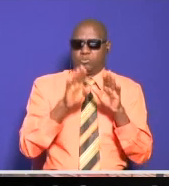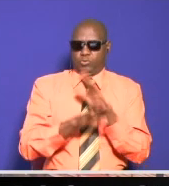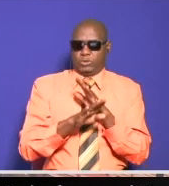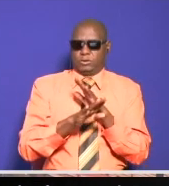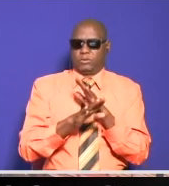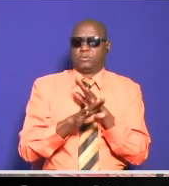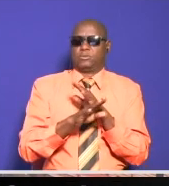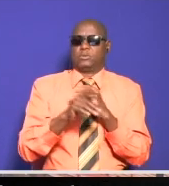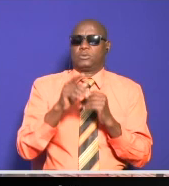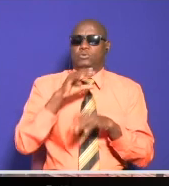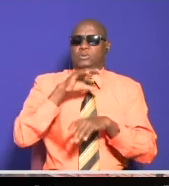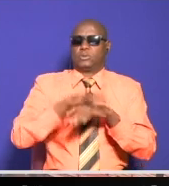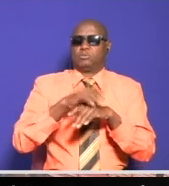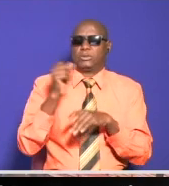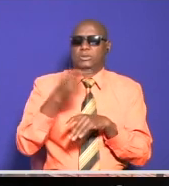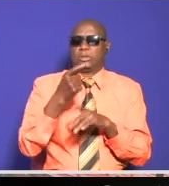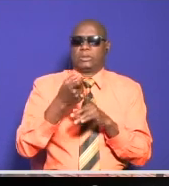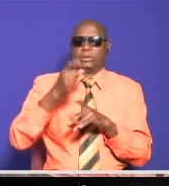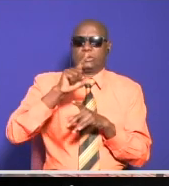will not receive a salary increase in the